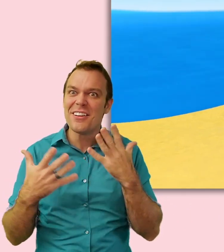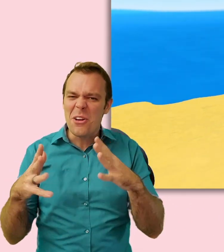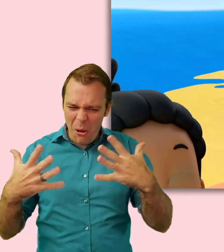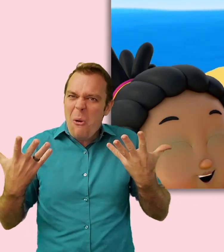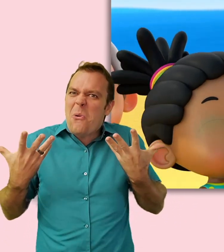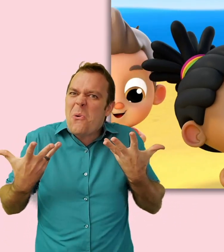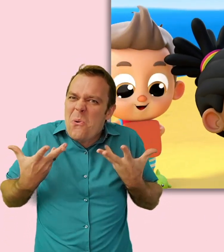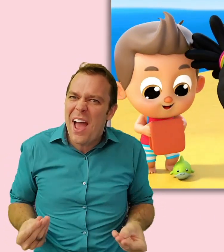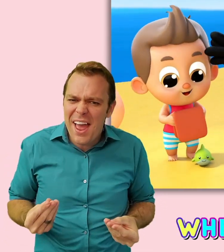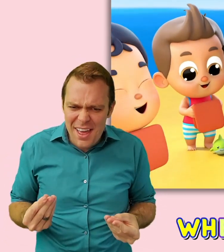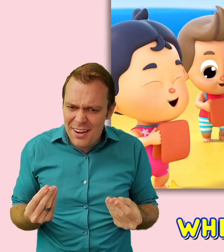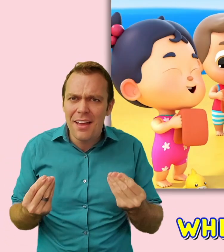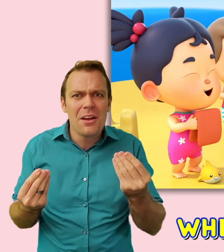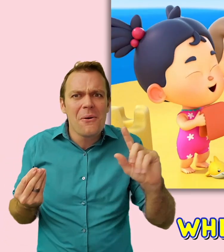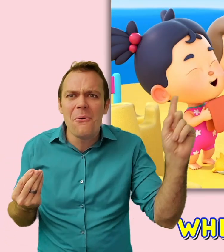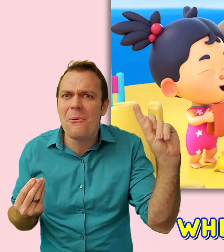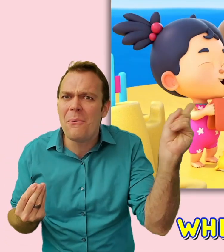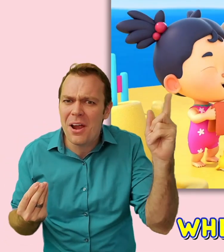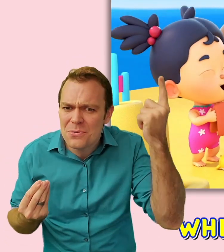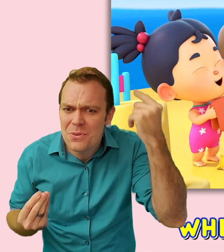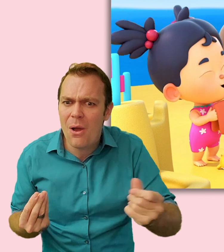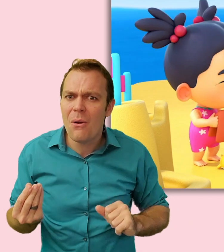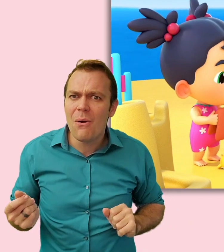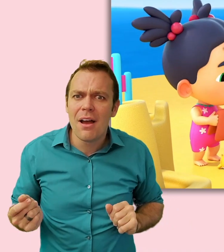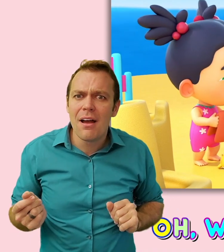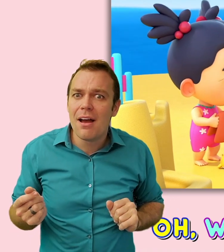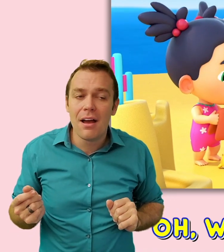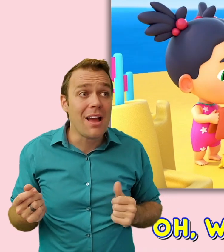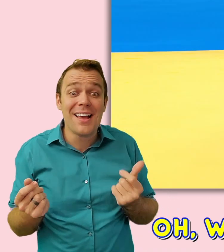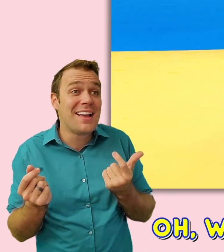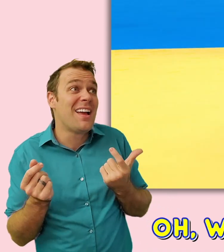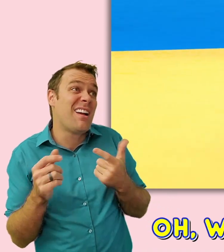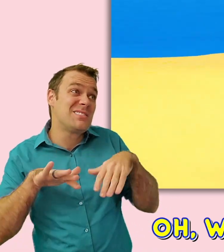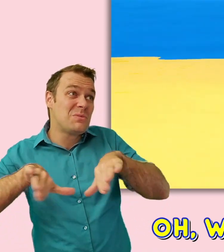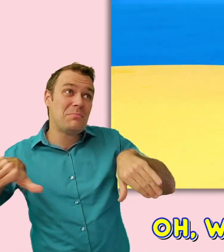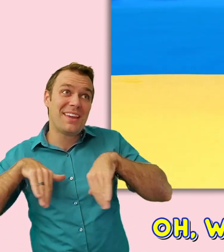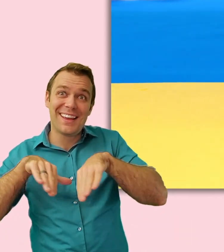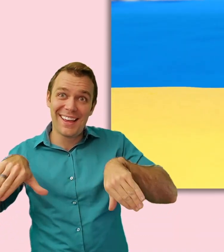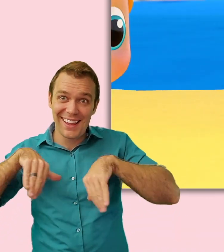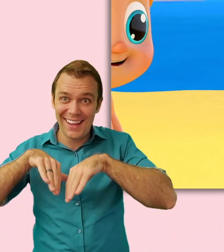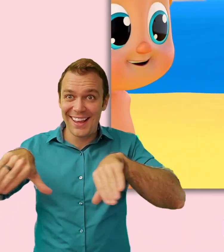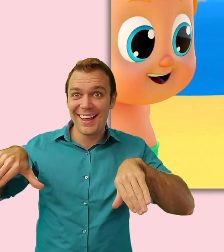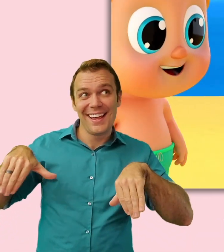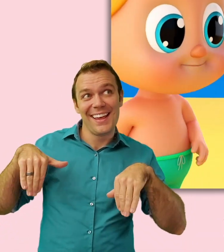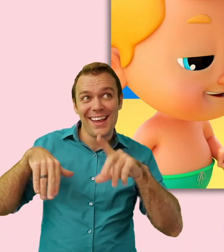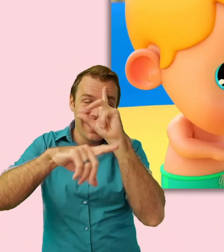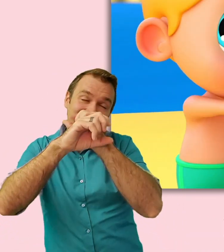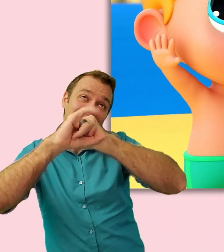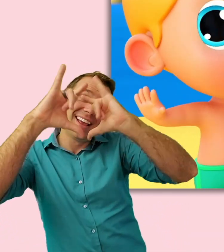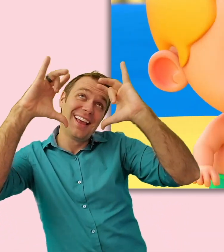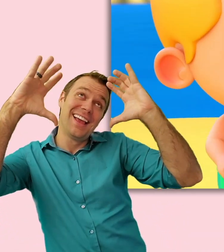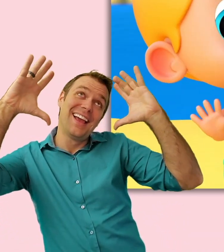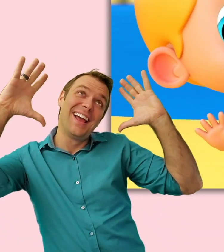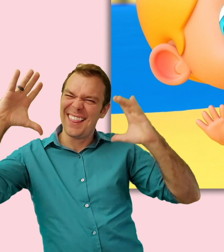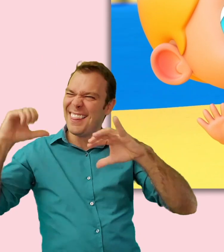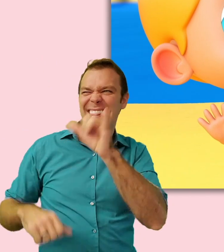gracious, you're all wet. Wherever have you been? Oh, we've just been swimming in our